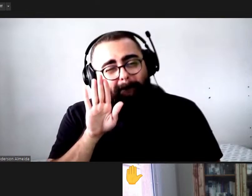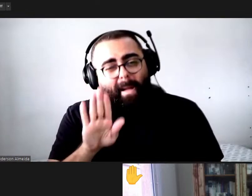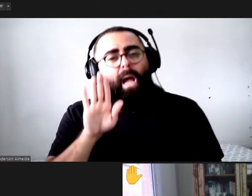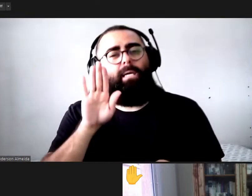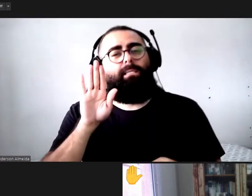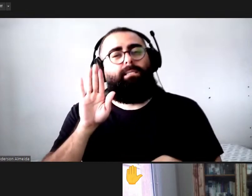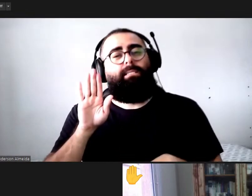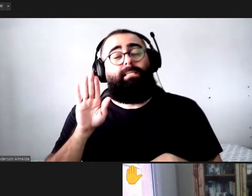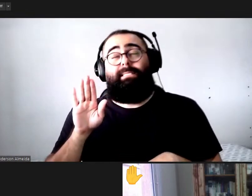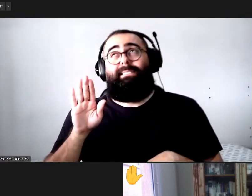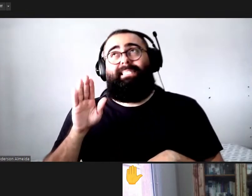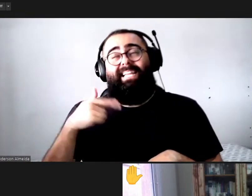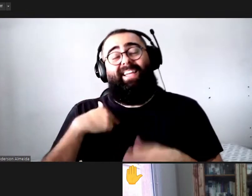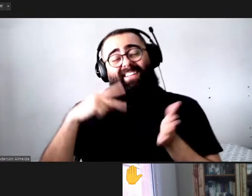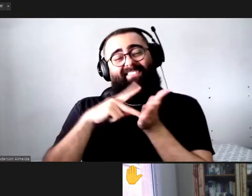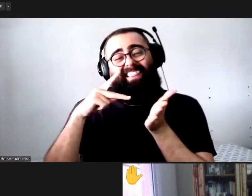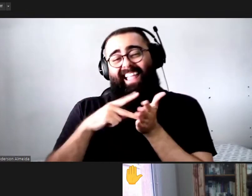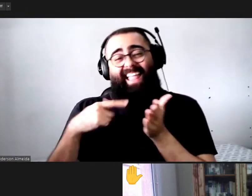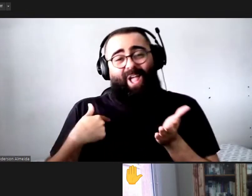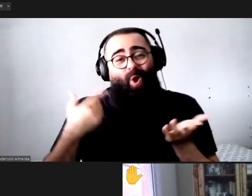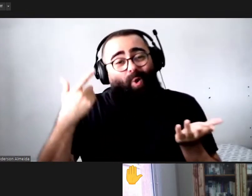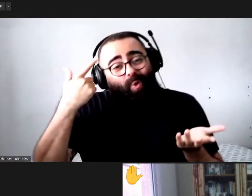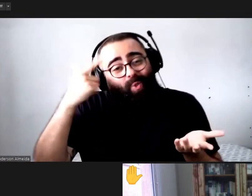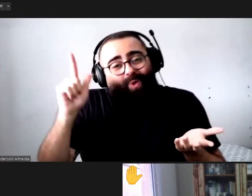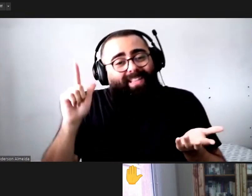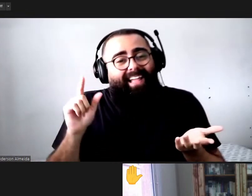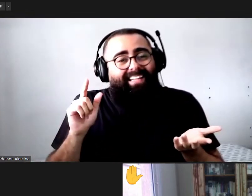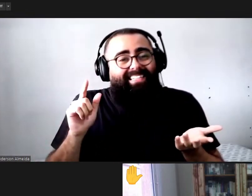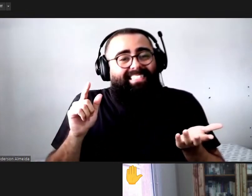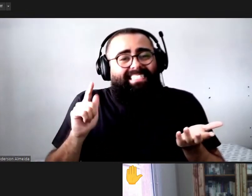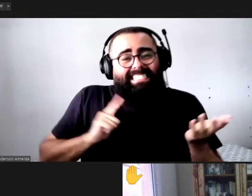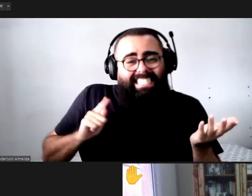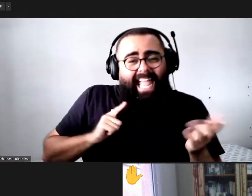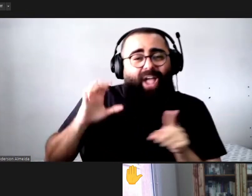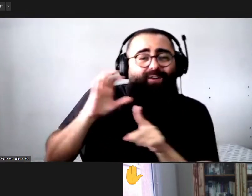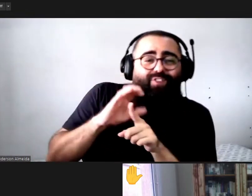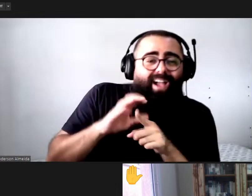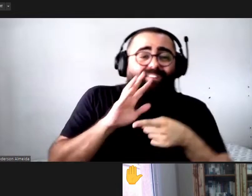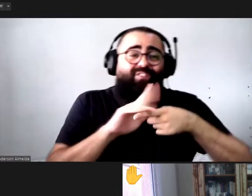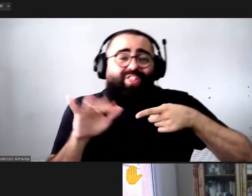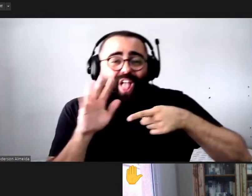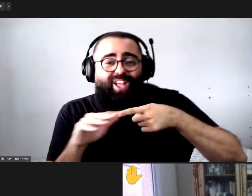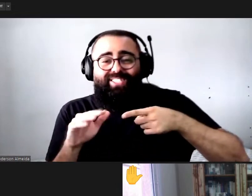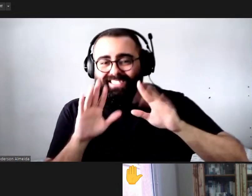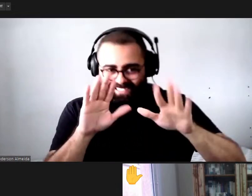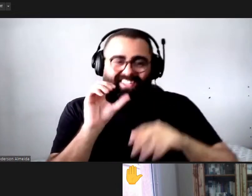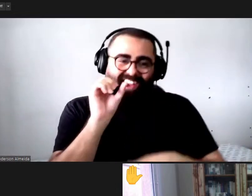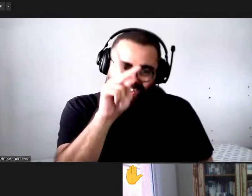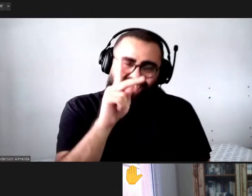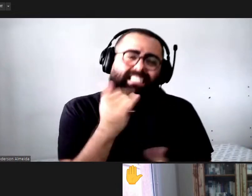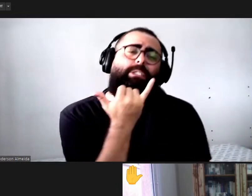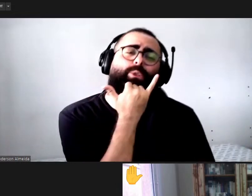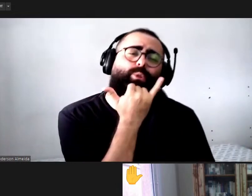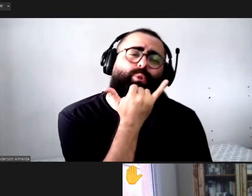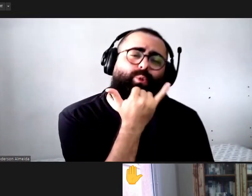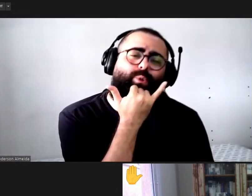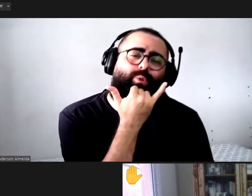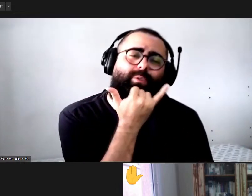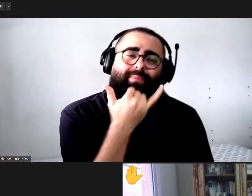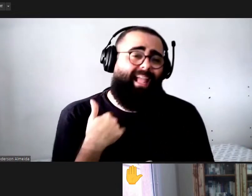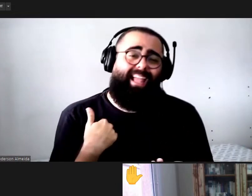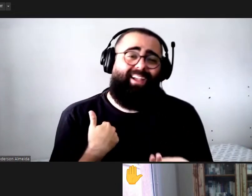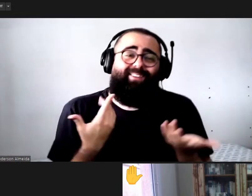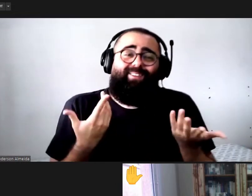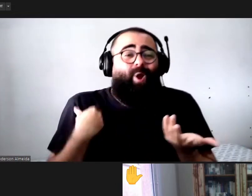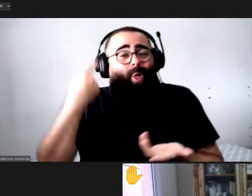the implications for theory, because I don't tend to ask that kind of question. So sorry to disappoint on